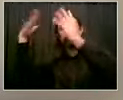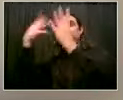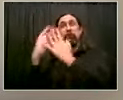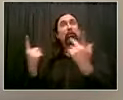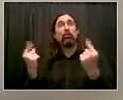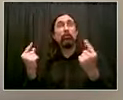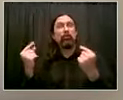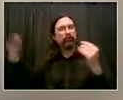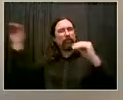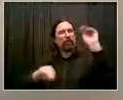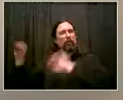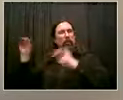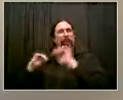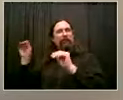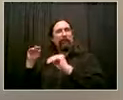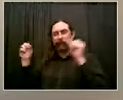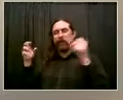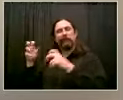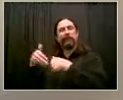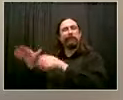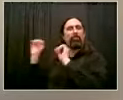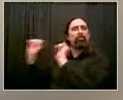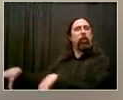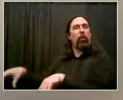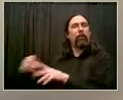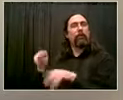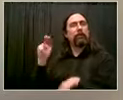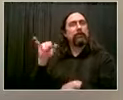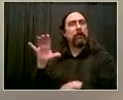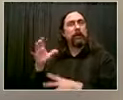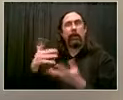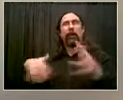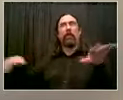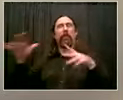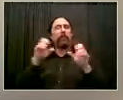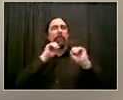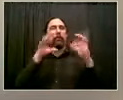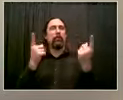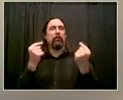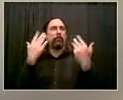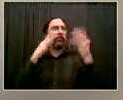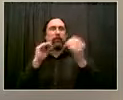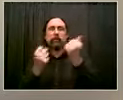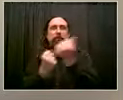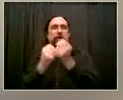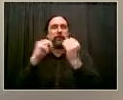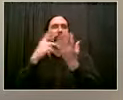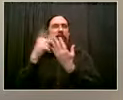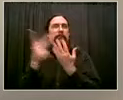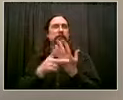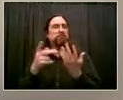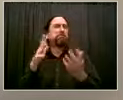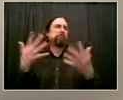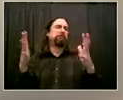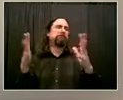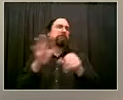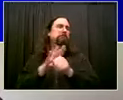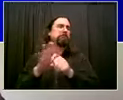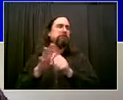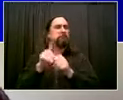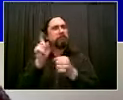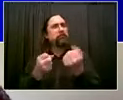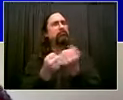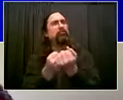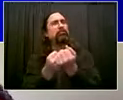issues, to address it now, so we can have a safe summer ahead and continue to be the biggest safe city. Thank you.